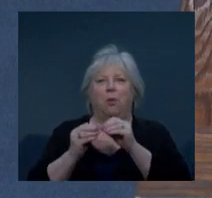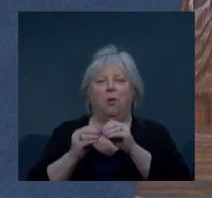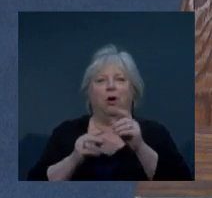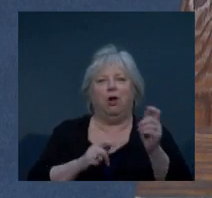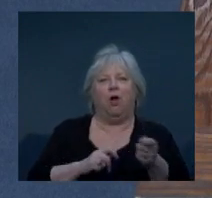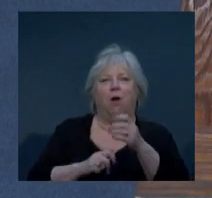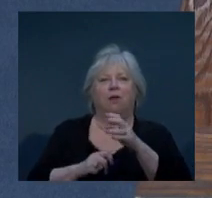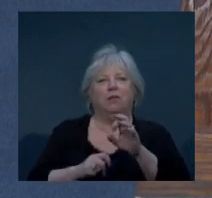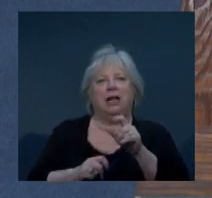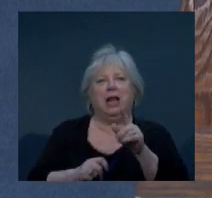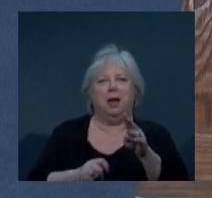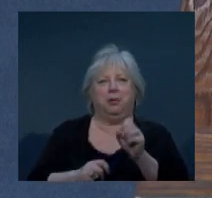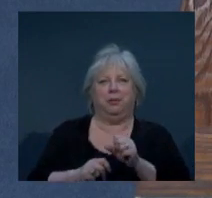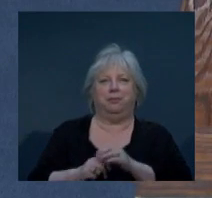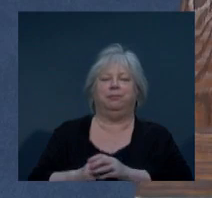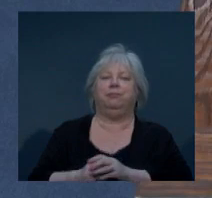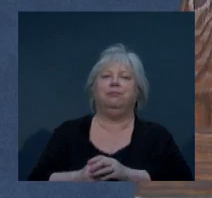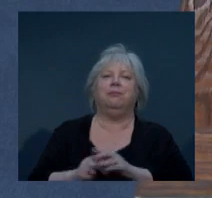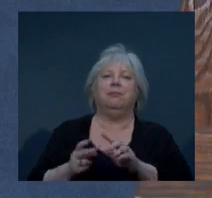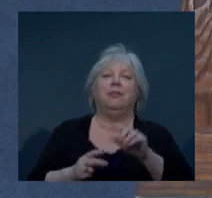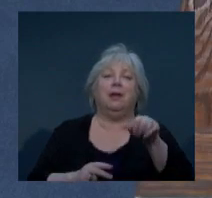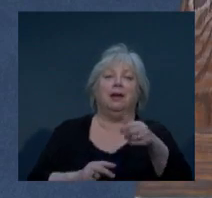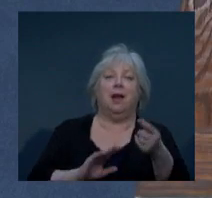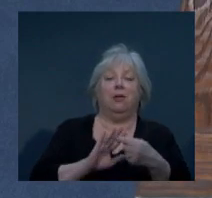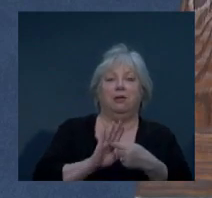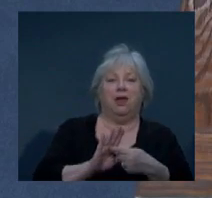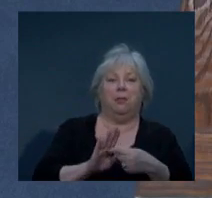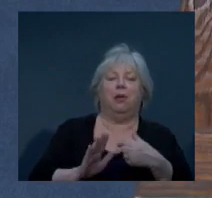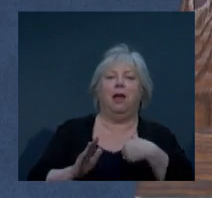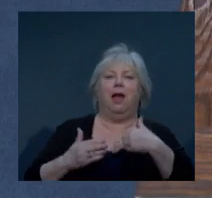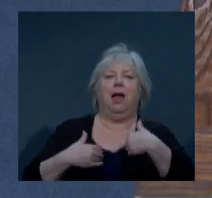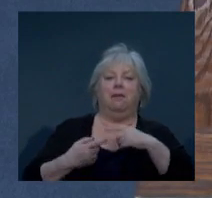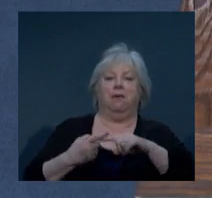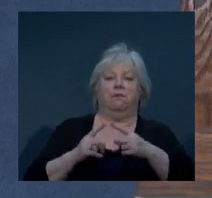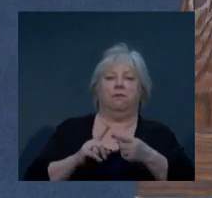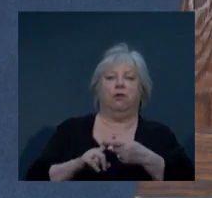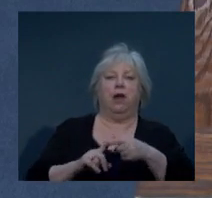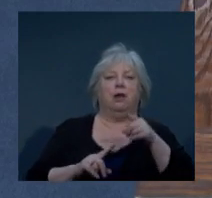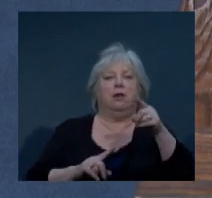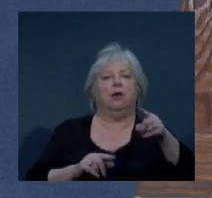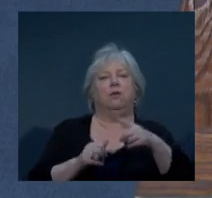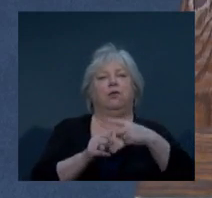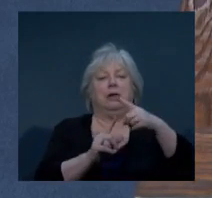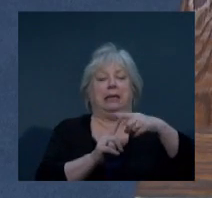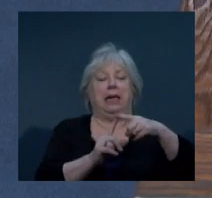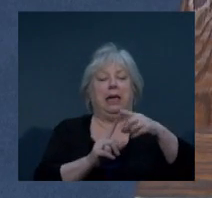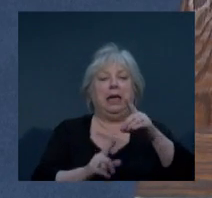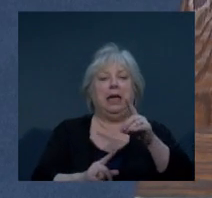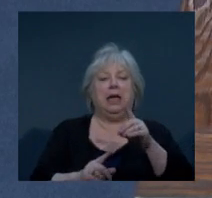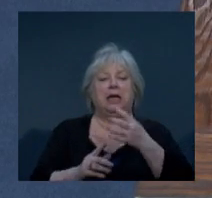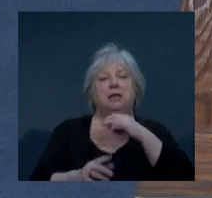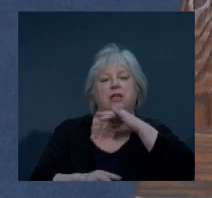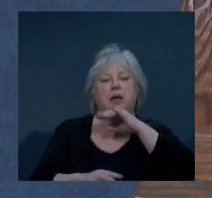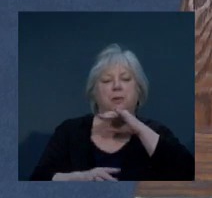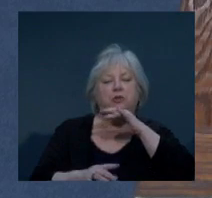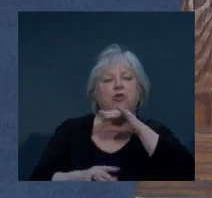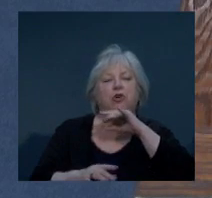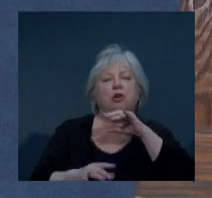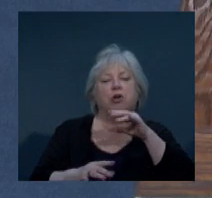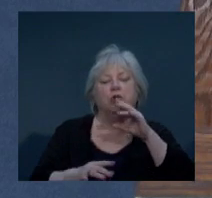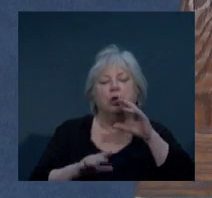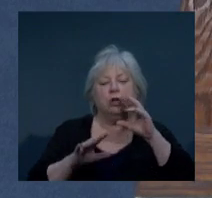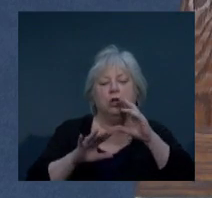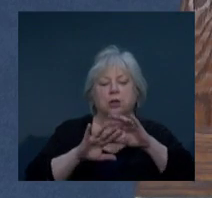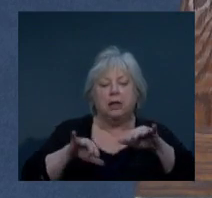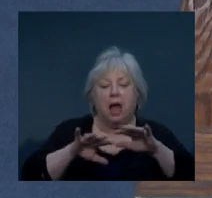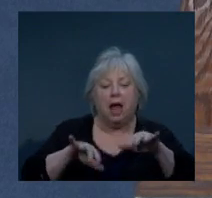Another example, I have a friend who dumpster digs at First Tee because First Tee throws out a lot of clubs that are